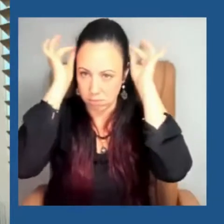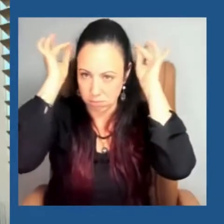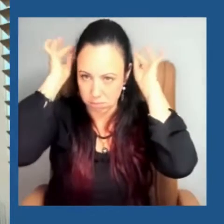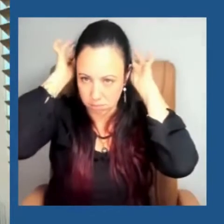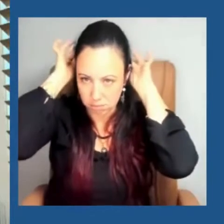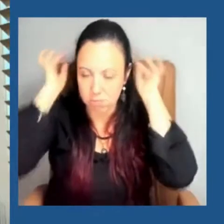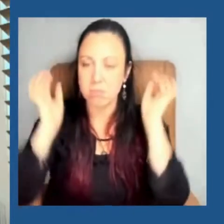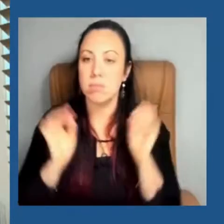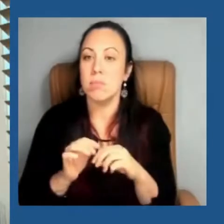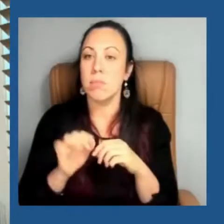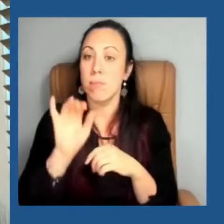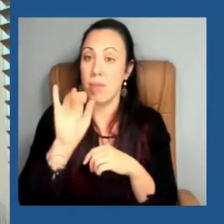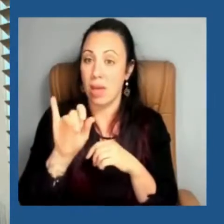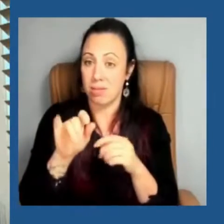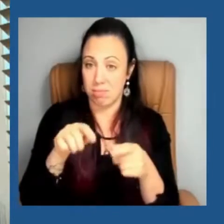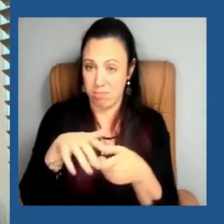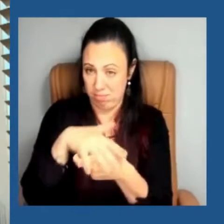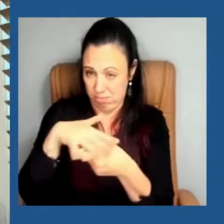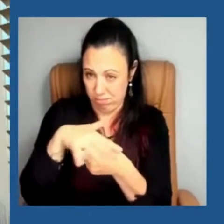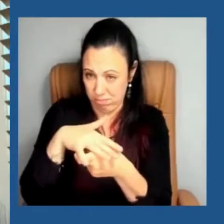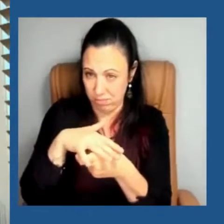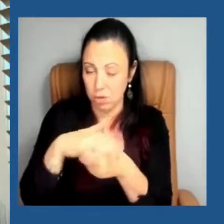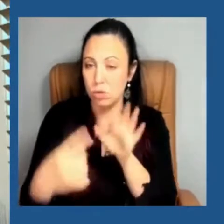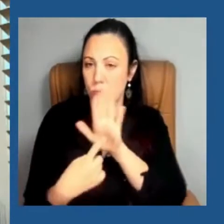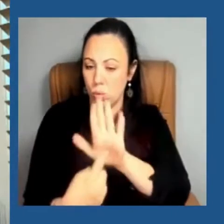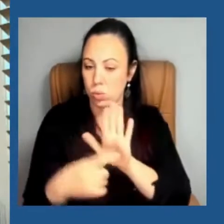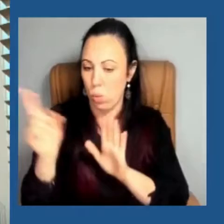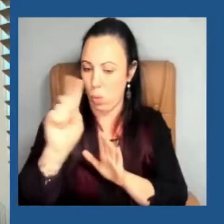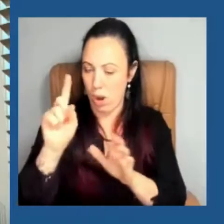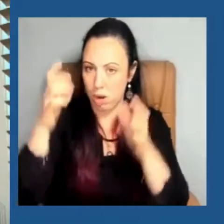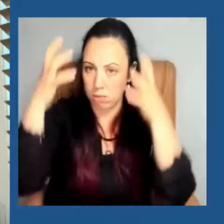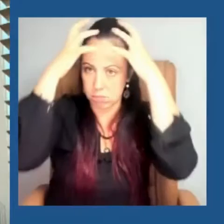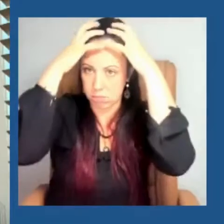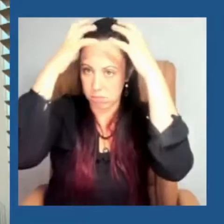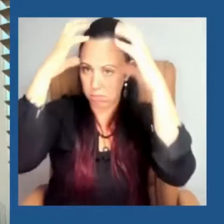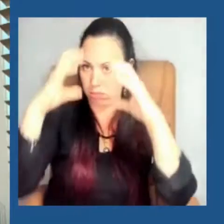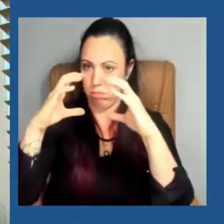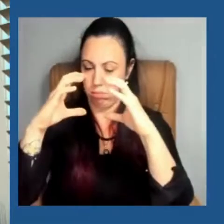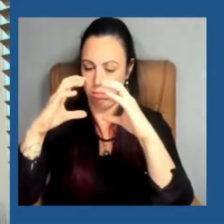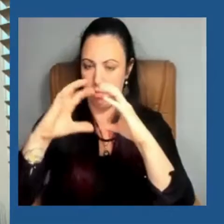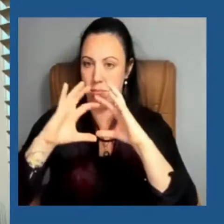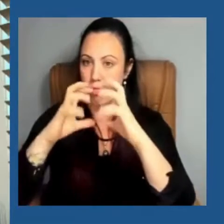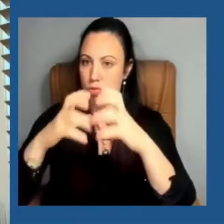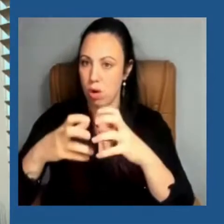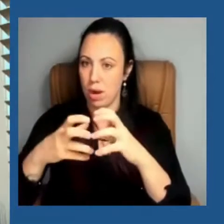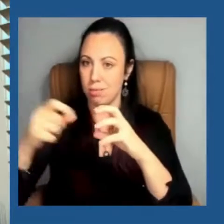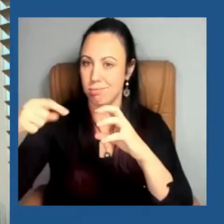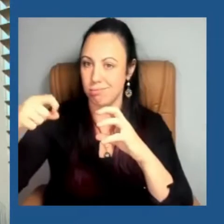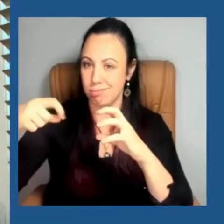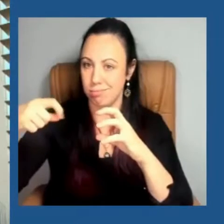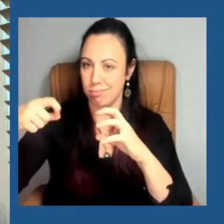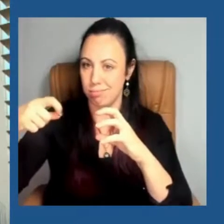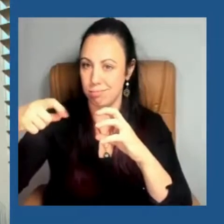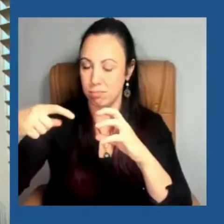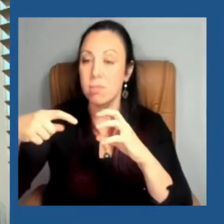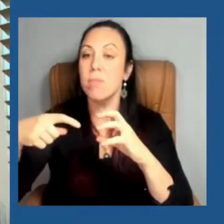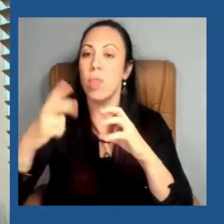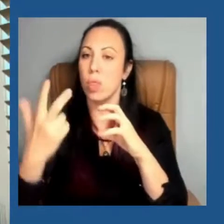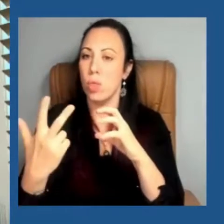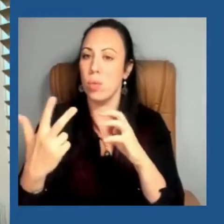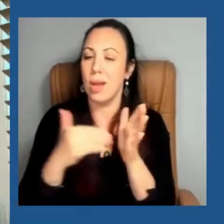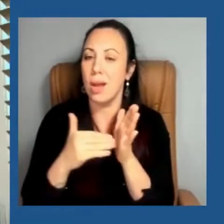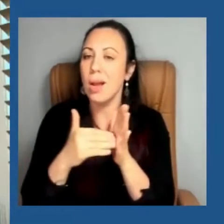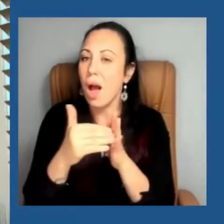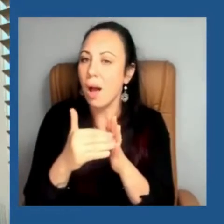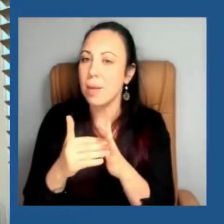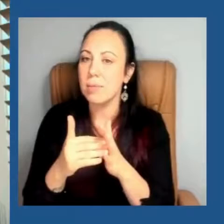on the head determines where in the brain the electric field is induced. The 3 most common electrode